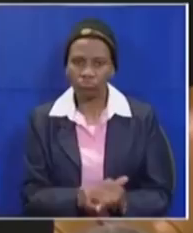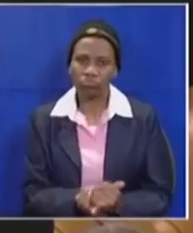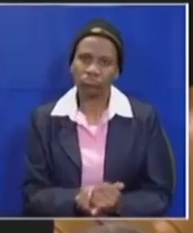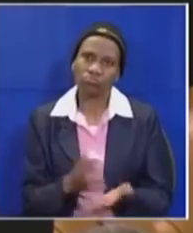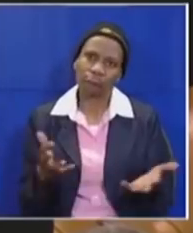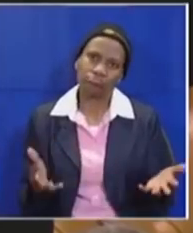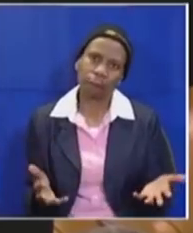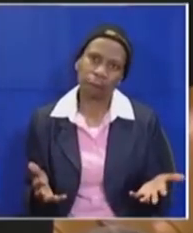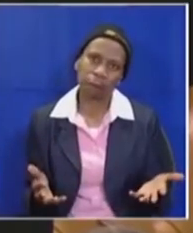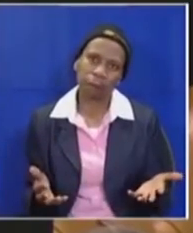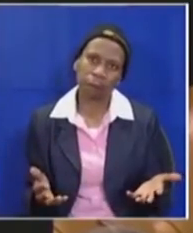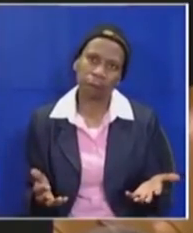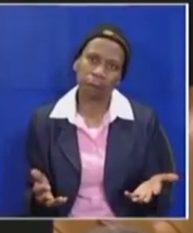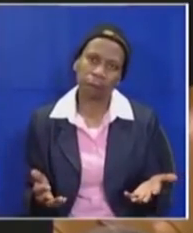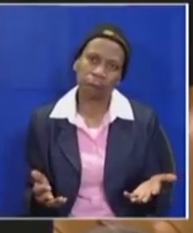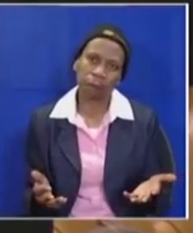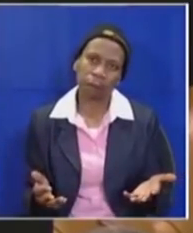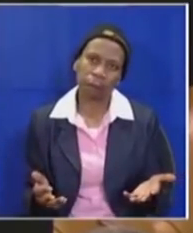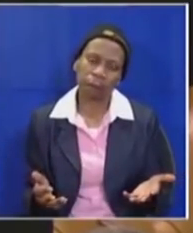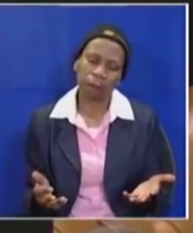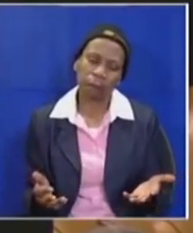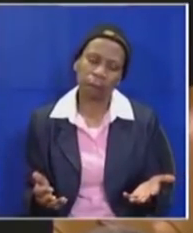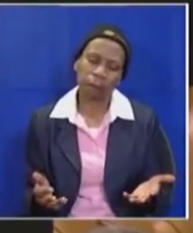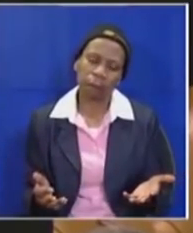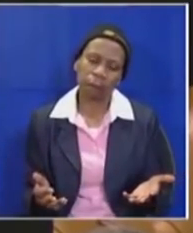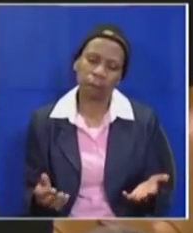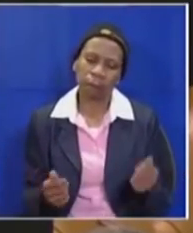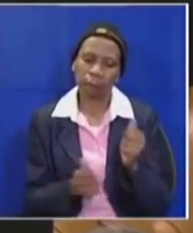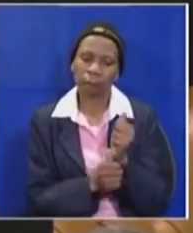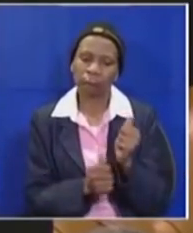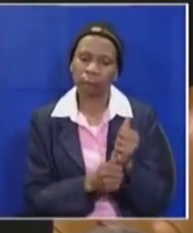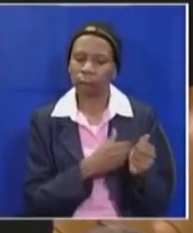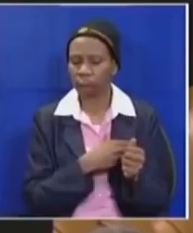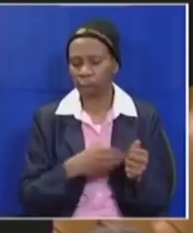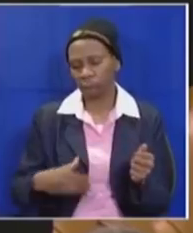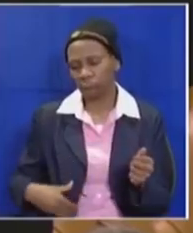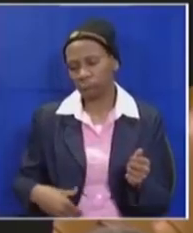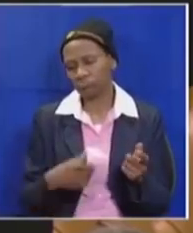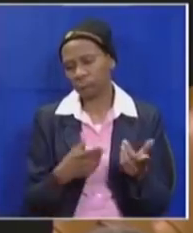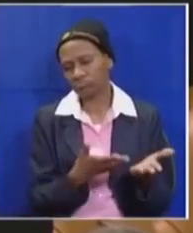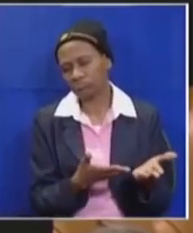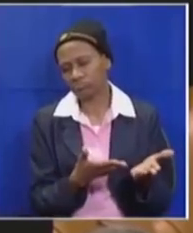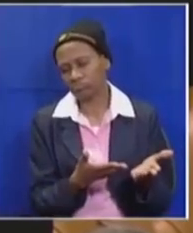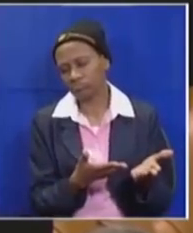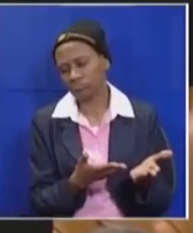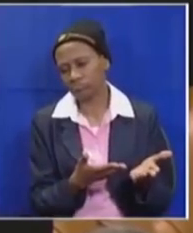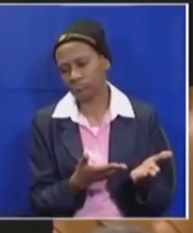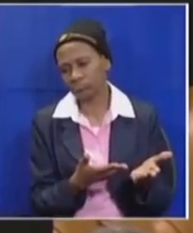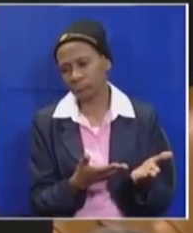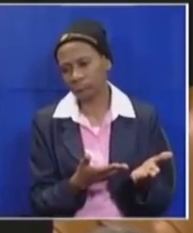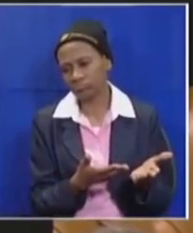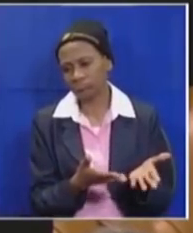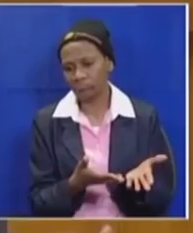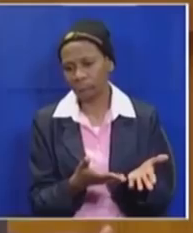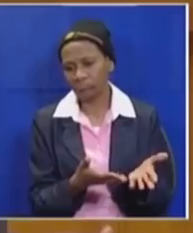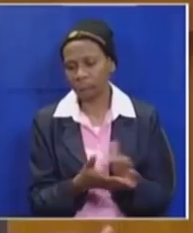usekela mangameli ngabe uthunywe njengoba kuuthuma mina nje ngabe uthunywa athi uzosishashashala ngophela uyahluleka ukuphendula